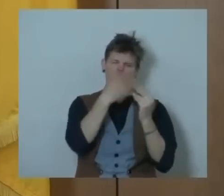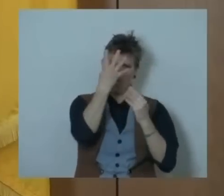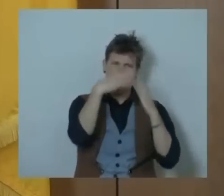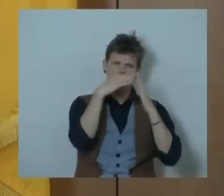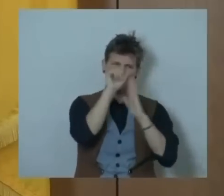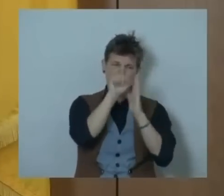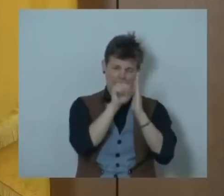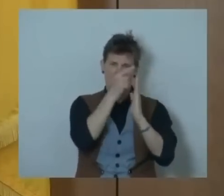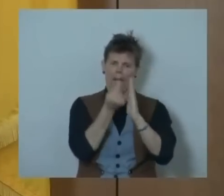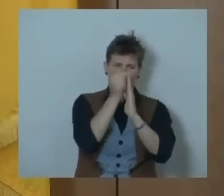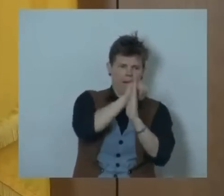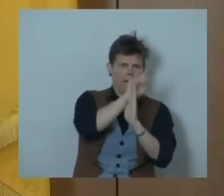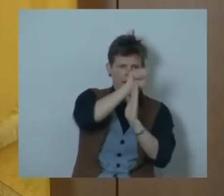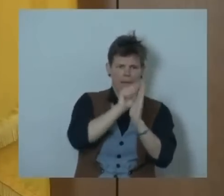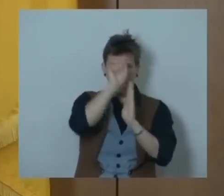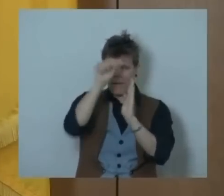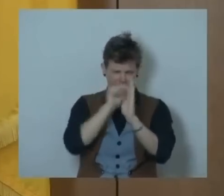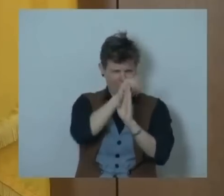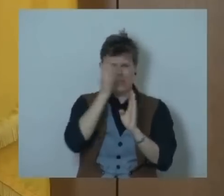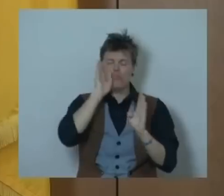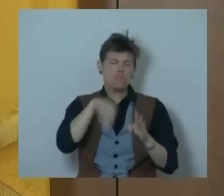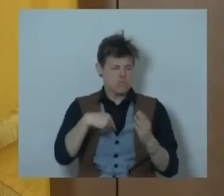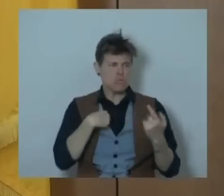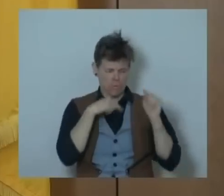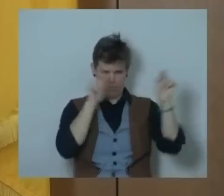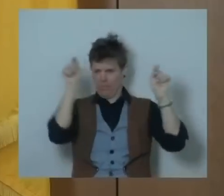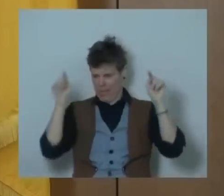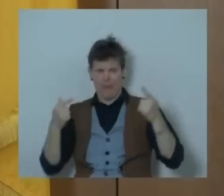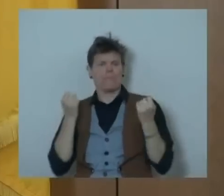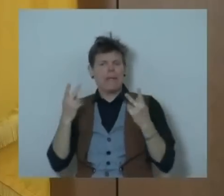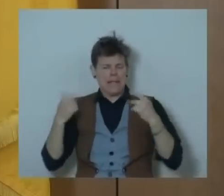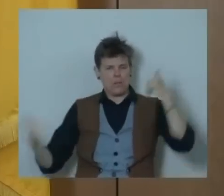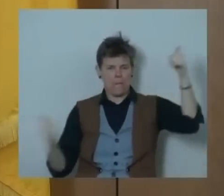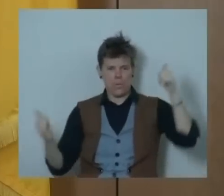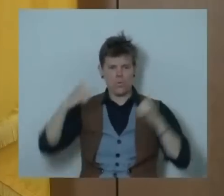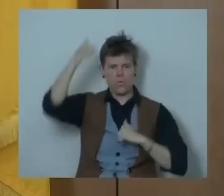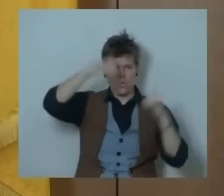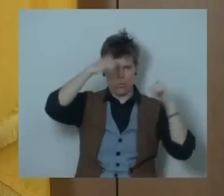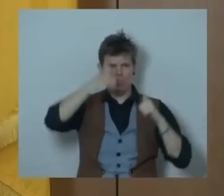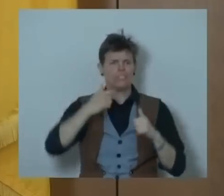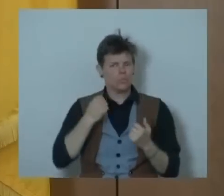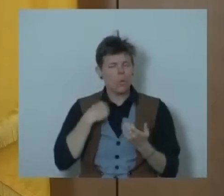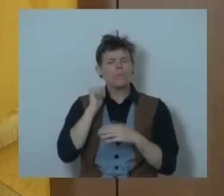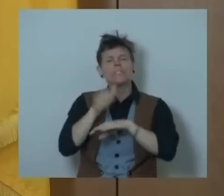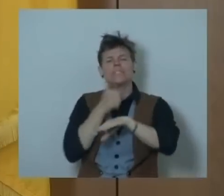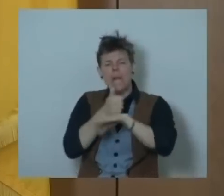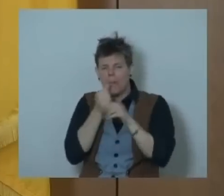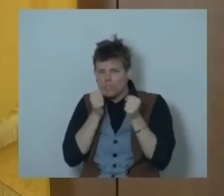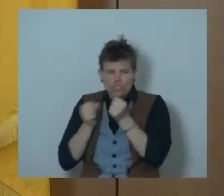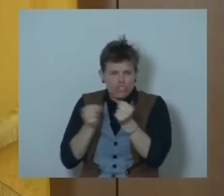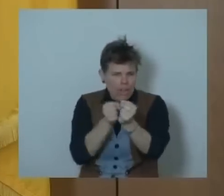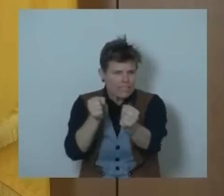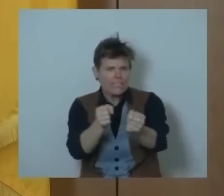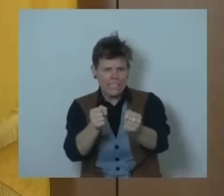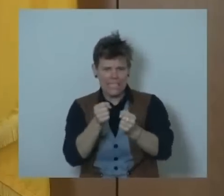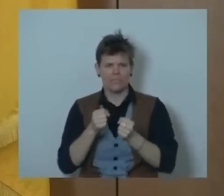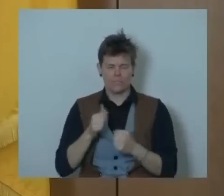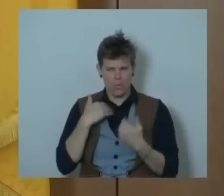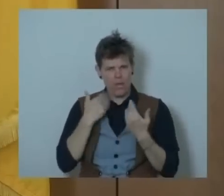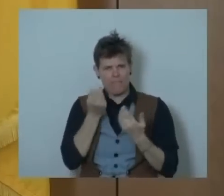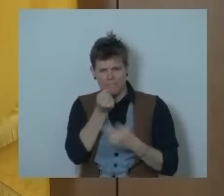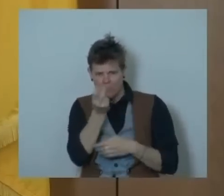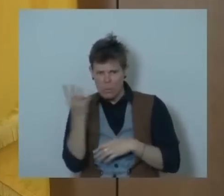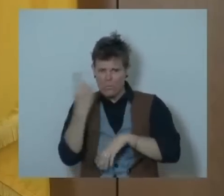yet, and we are planning to have our next set of conversations in the next couple of days. So I was a little disappointed that I didn't see